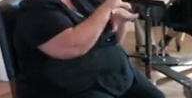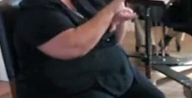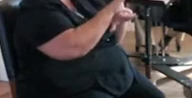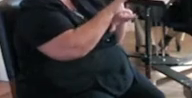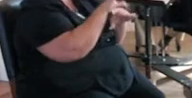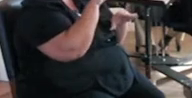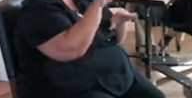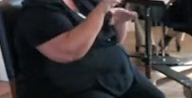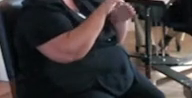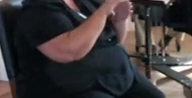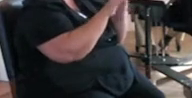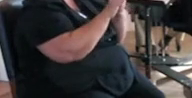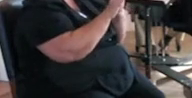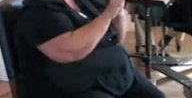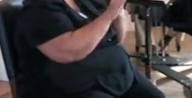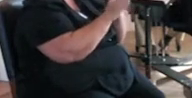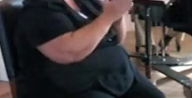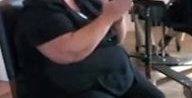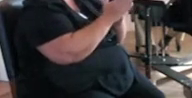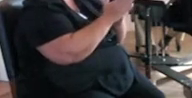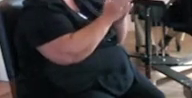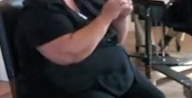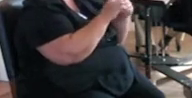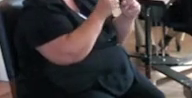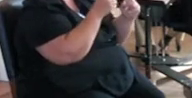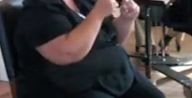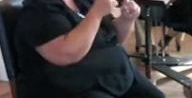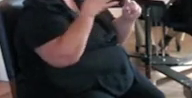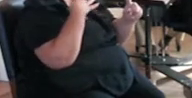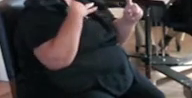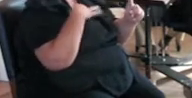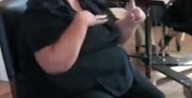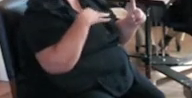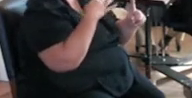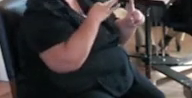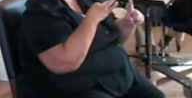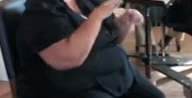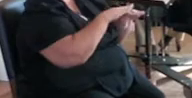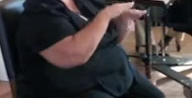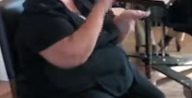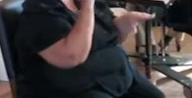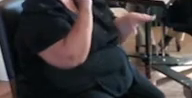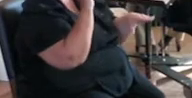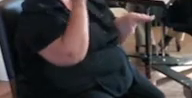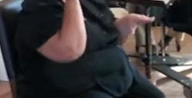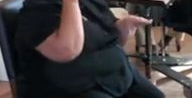of call in his case. He's from, remind me what,